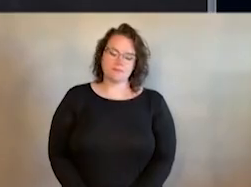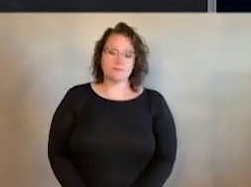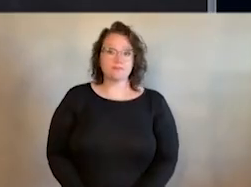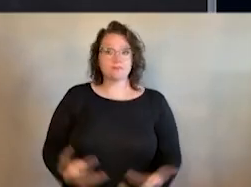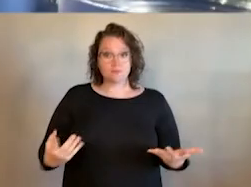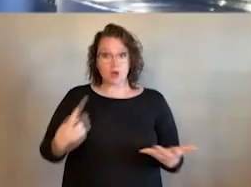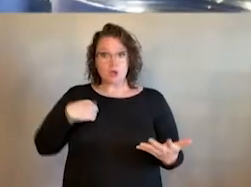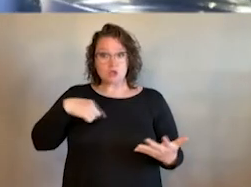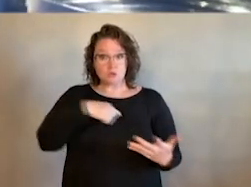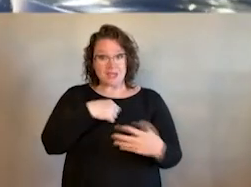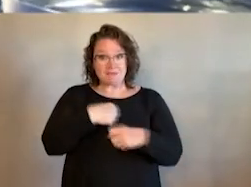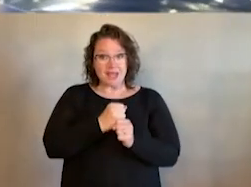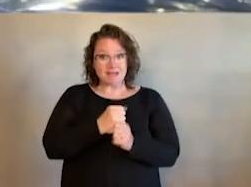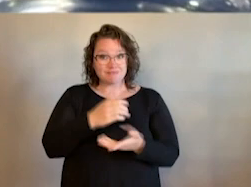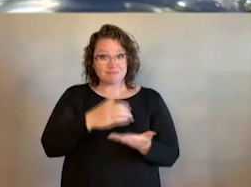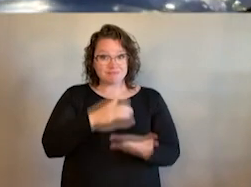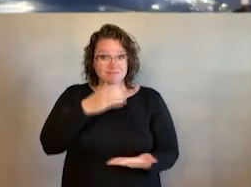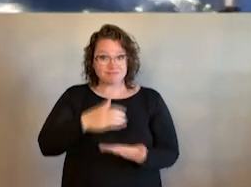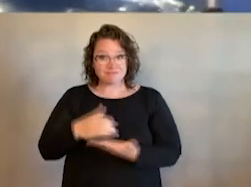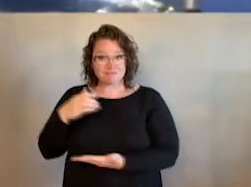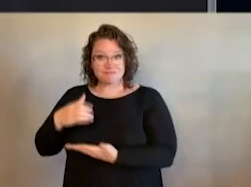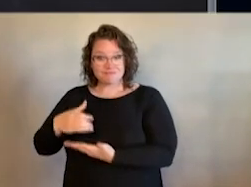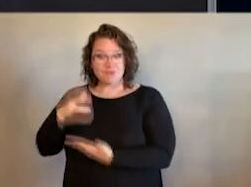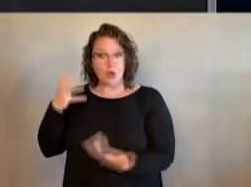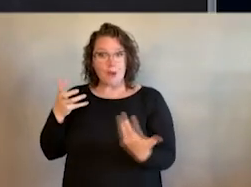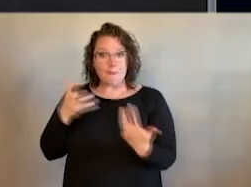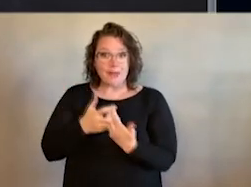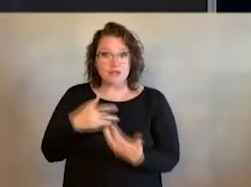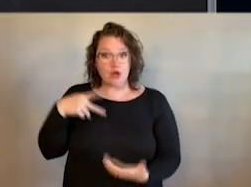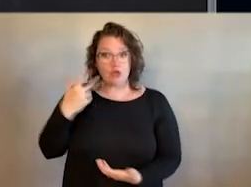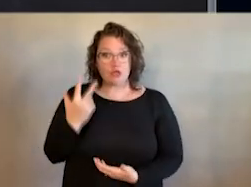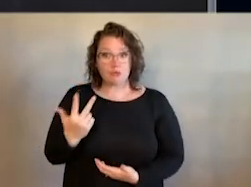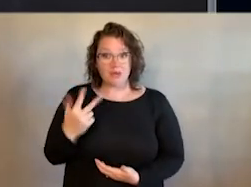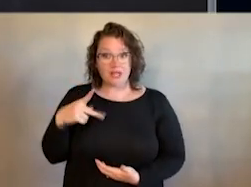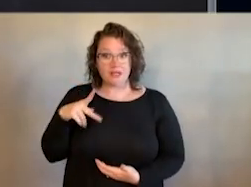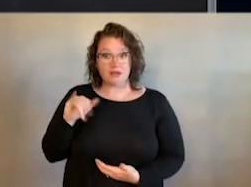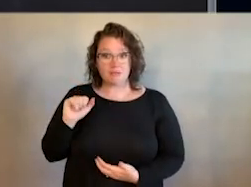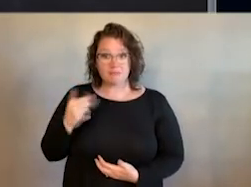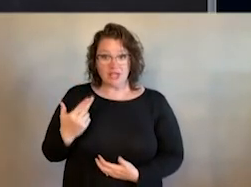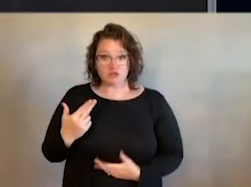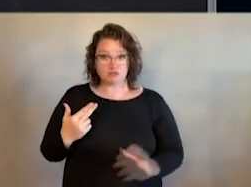So we have prepared some glasses to match 3 pitches. One is the note C,